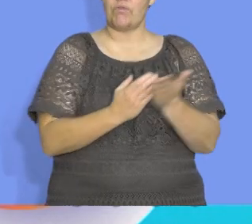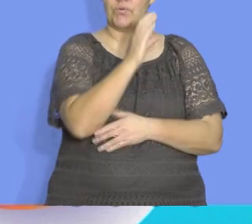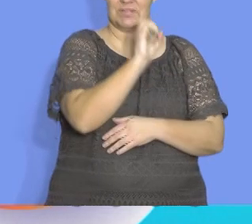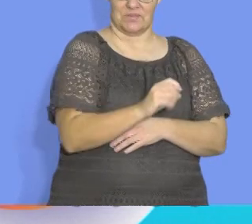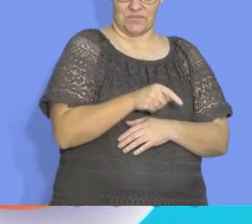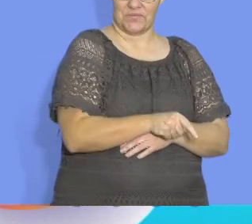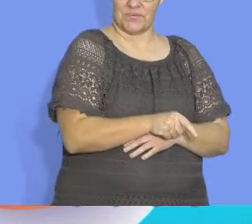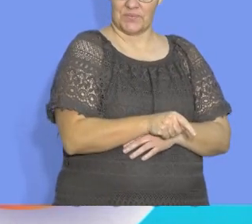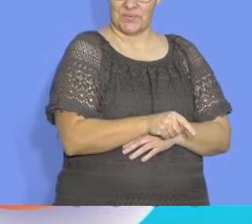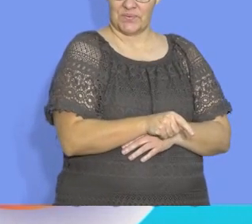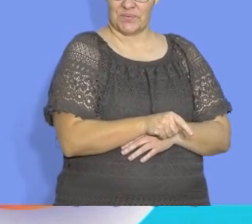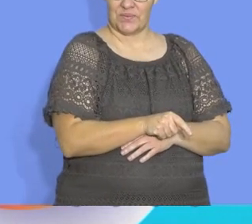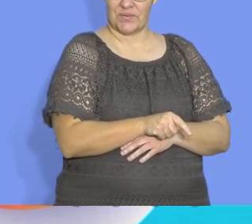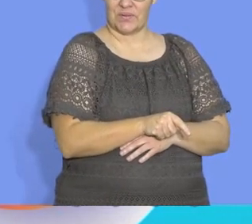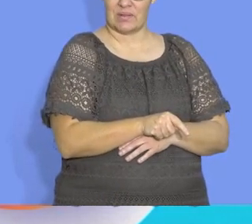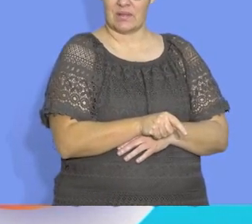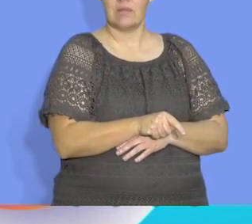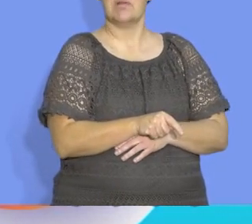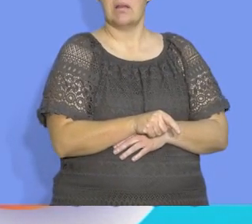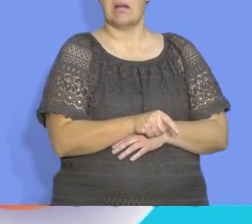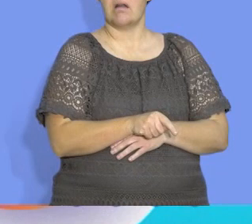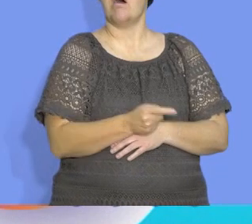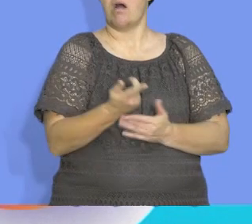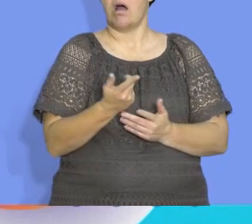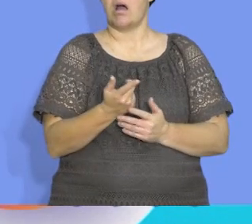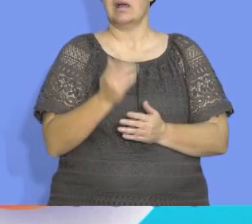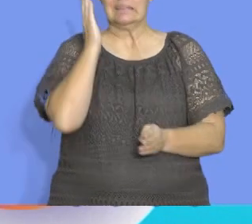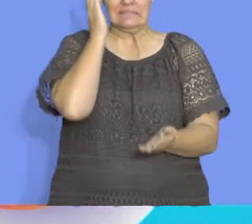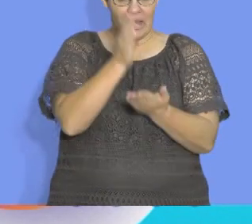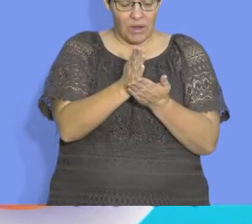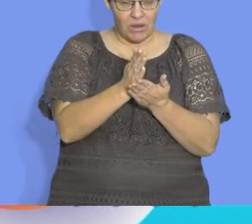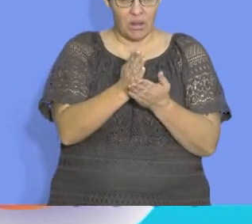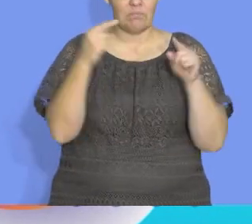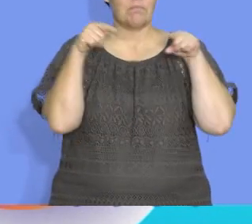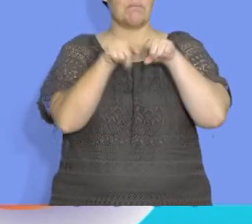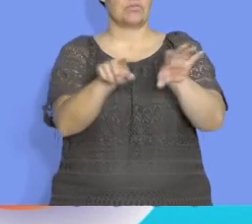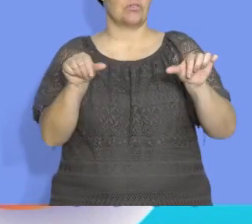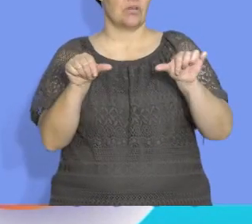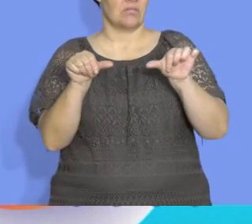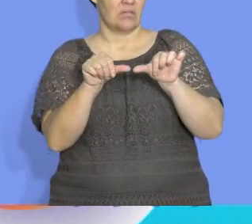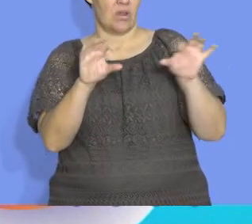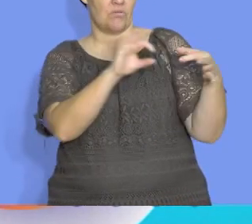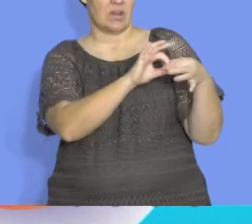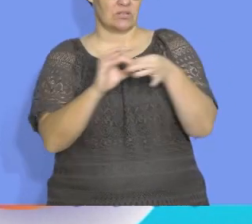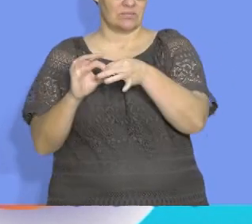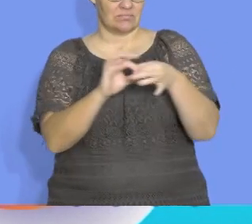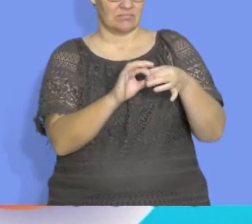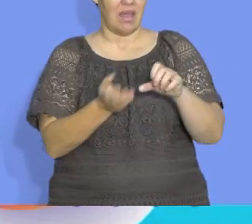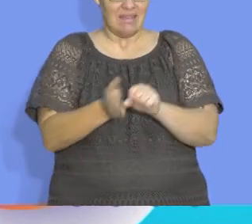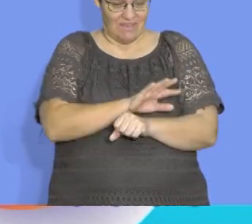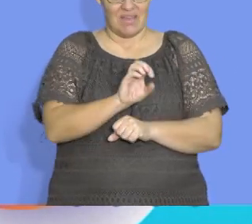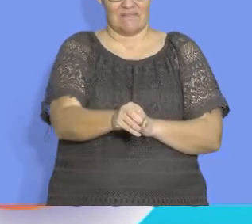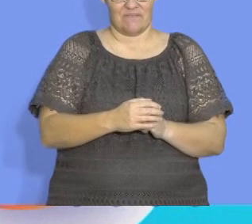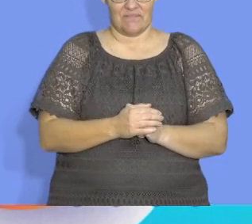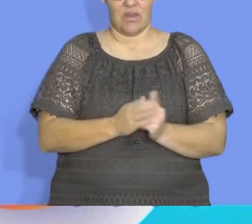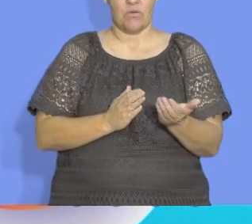So it is halfway there to being a directly proportional relationship. It covers that one condition.